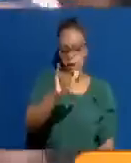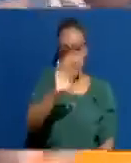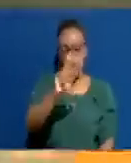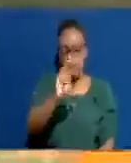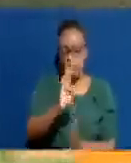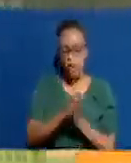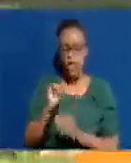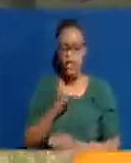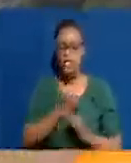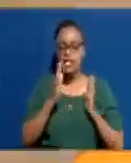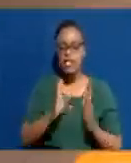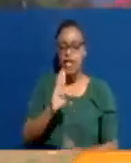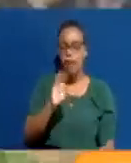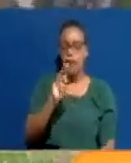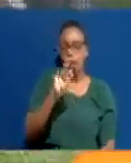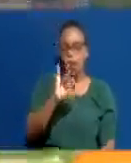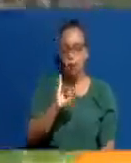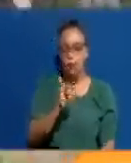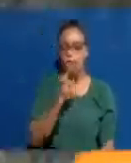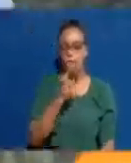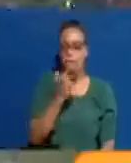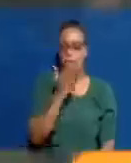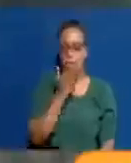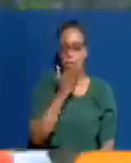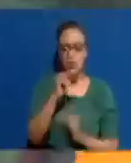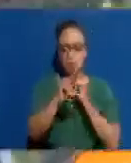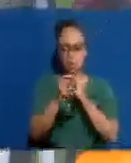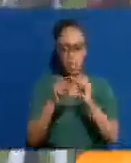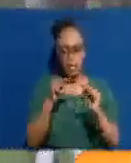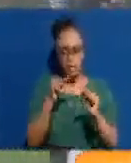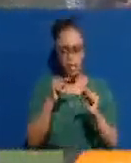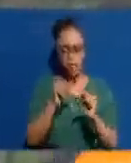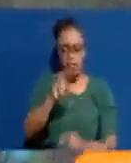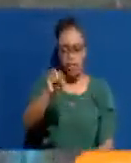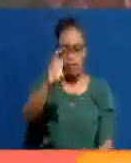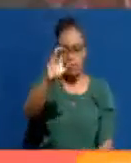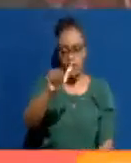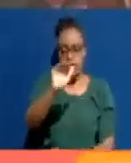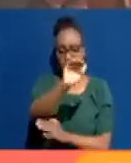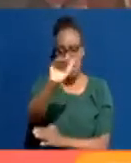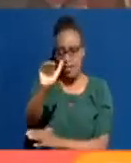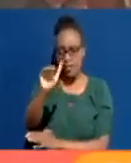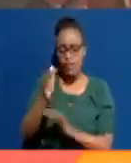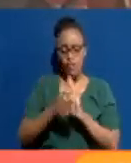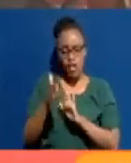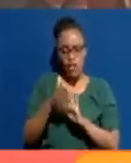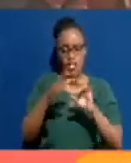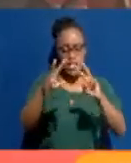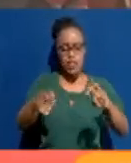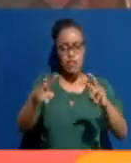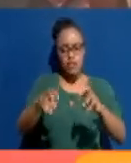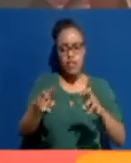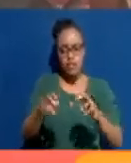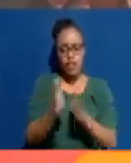and Senator Boni Khalwale condemned the killing of the MCA, calling for speedy investigations